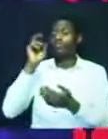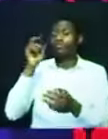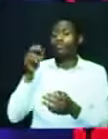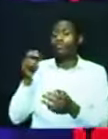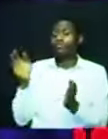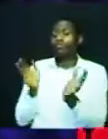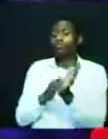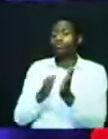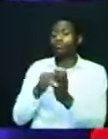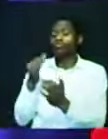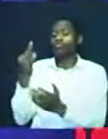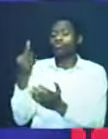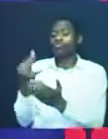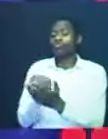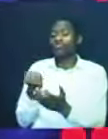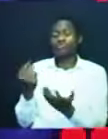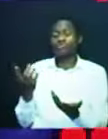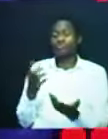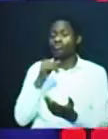And